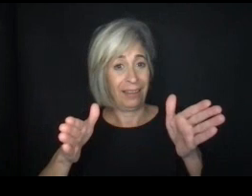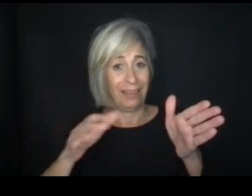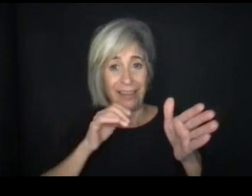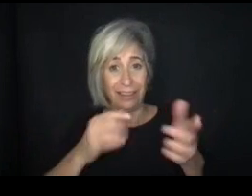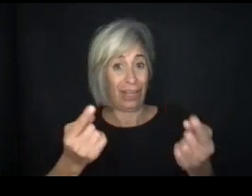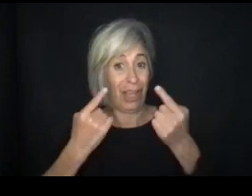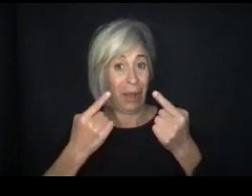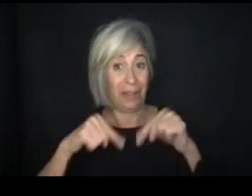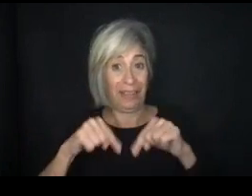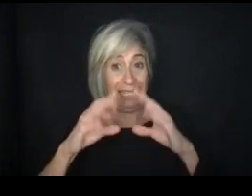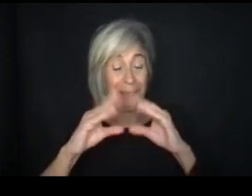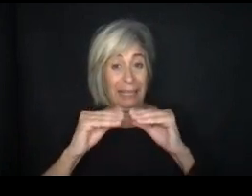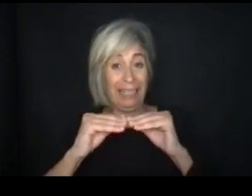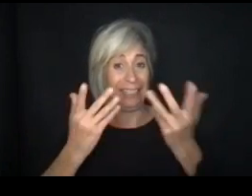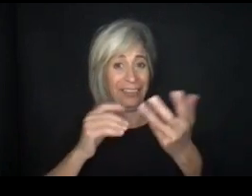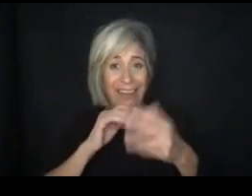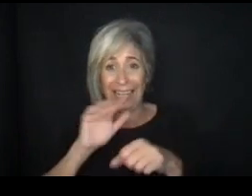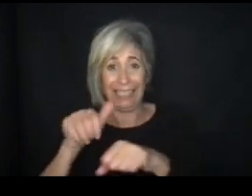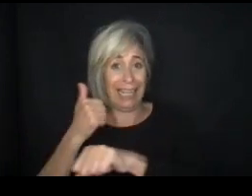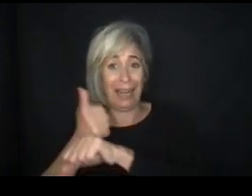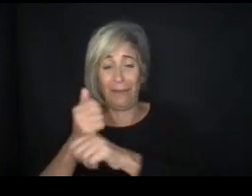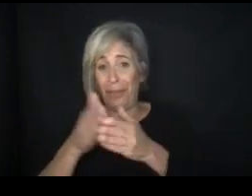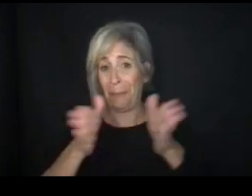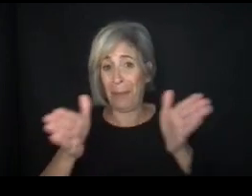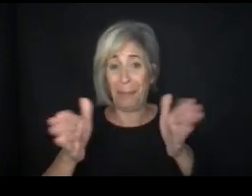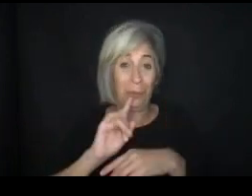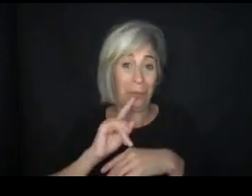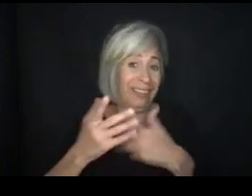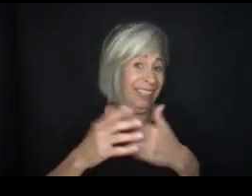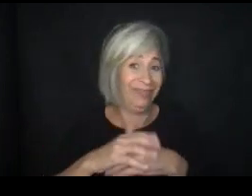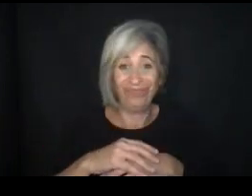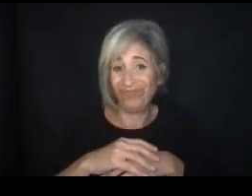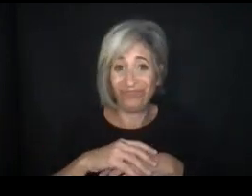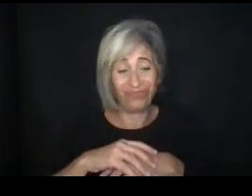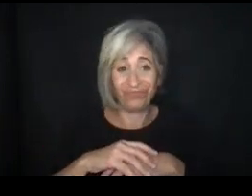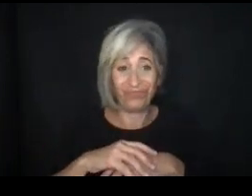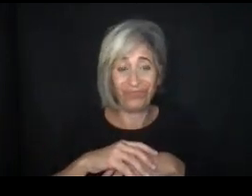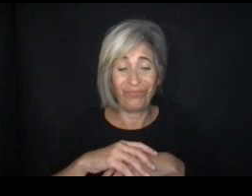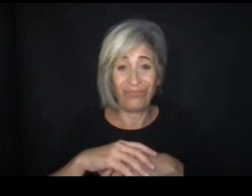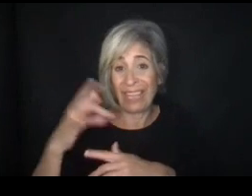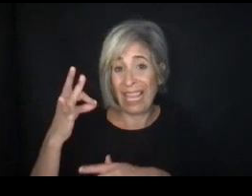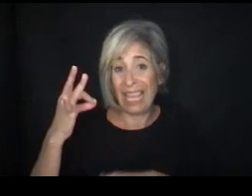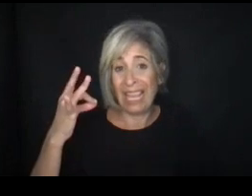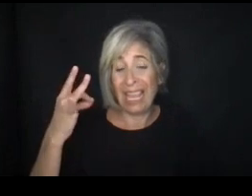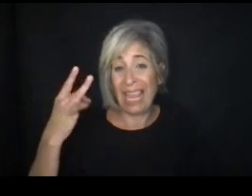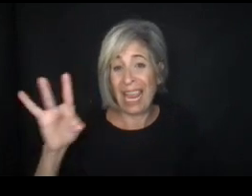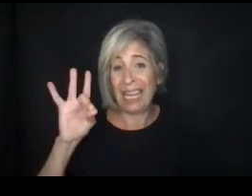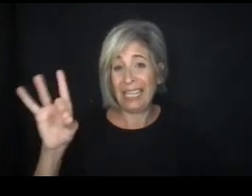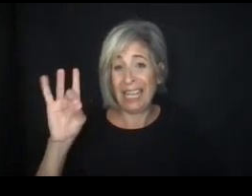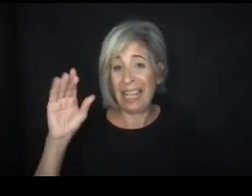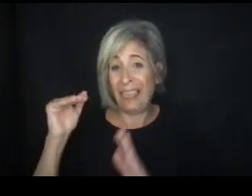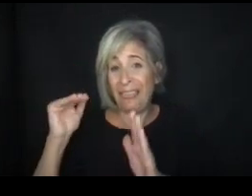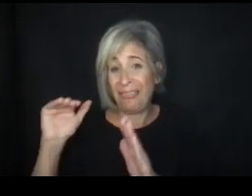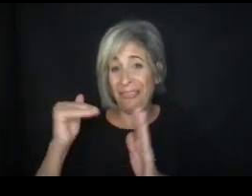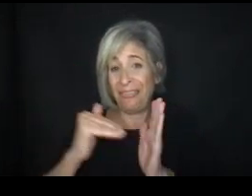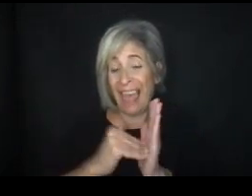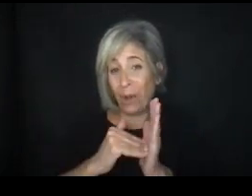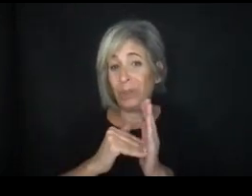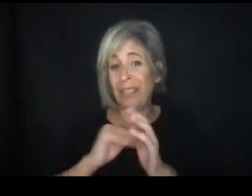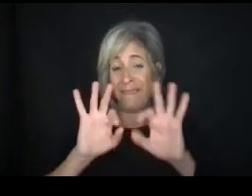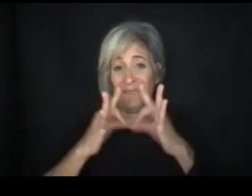to these meetings. They're not really set up for the public. And with 18,000 families living in poverty